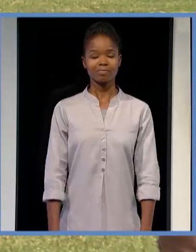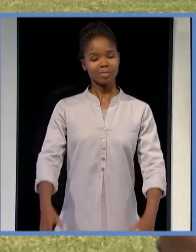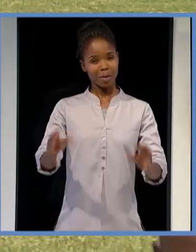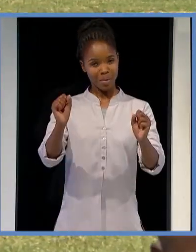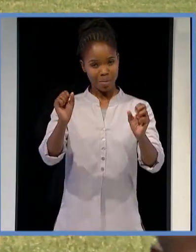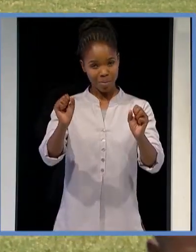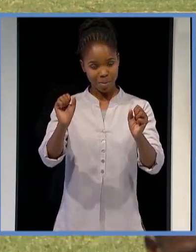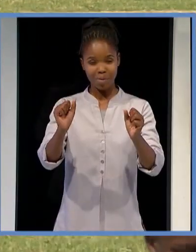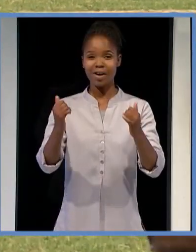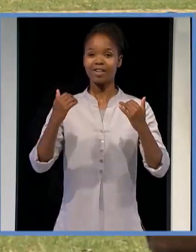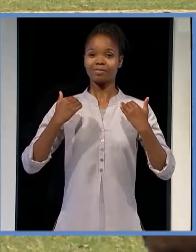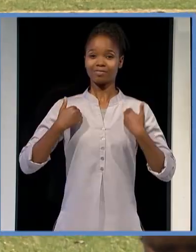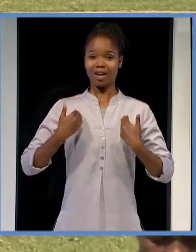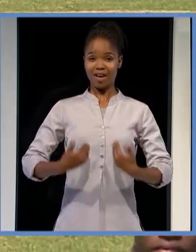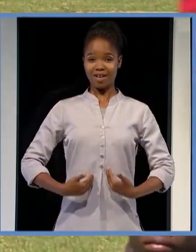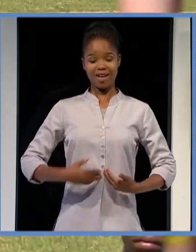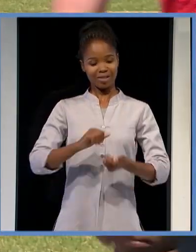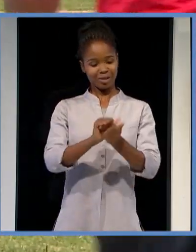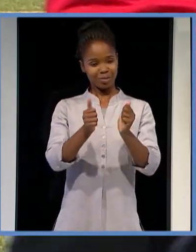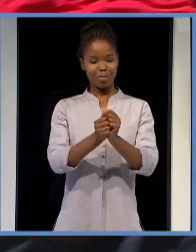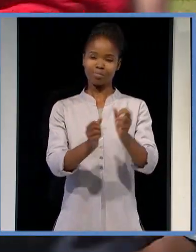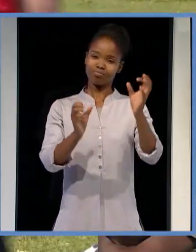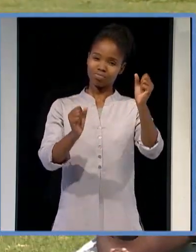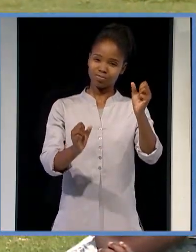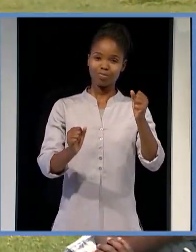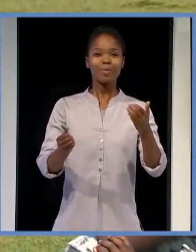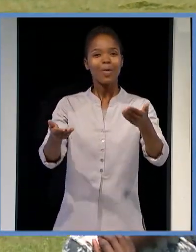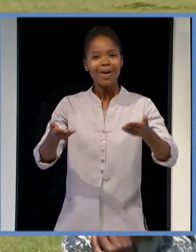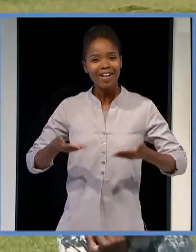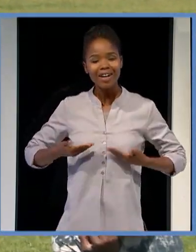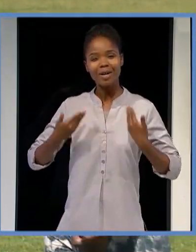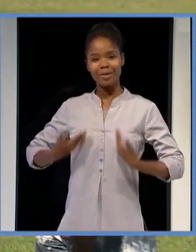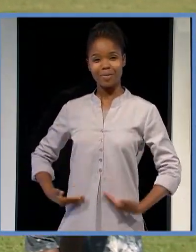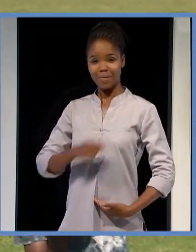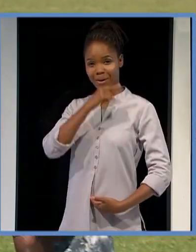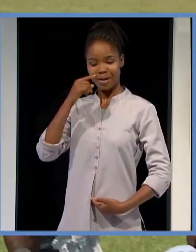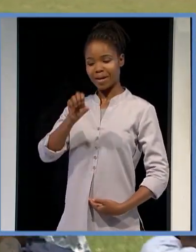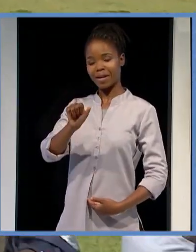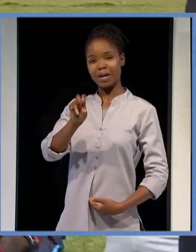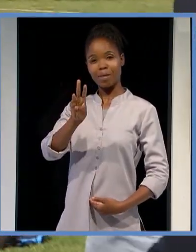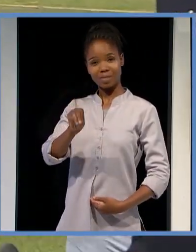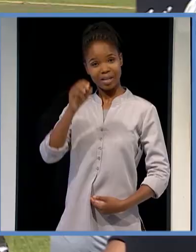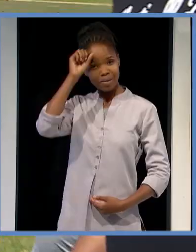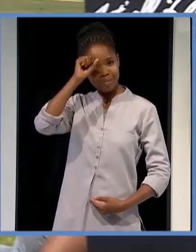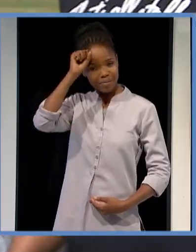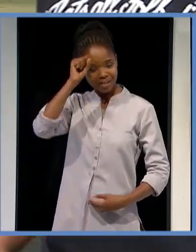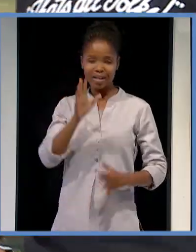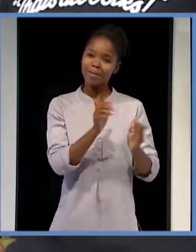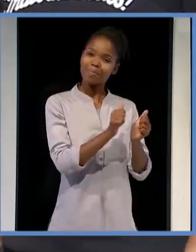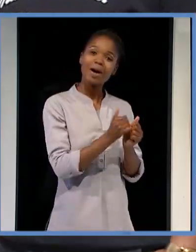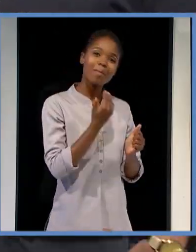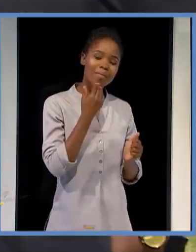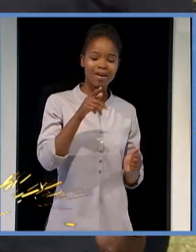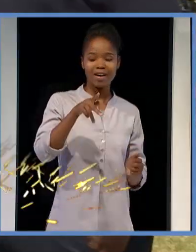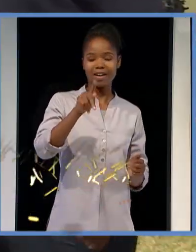It is another sporting Sunday la ku Beyond Boundaries. Sinamkelo igama lami Samkelo kaGatebe. Eceleni kwami, my main man, Tips